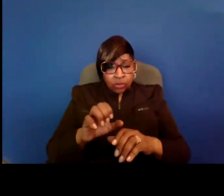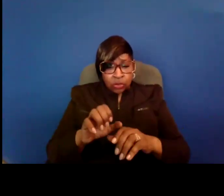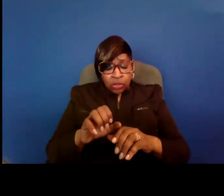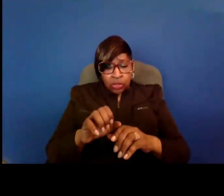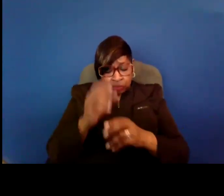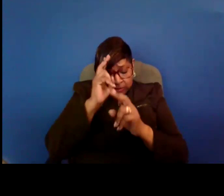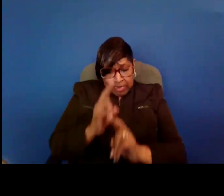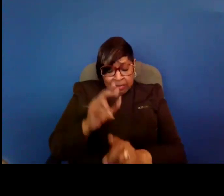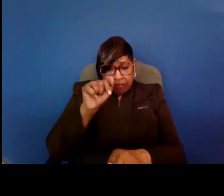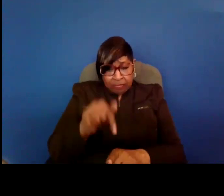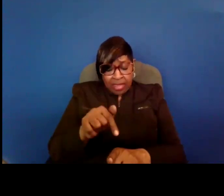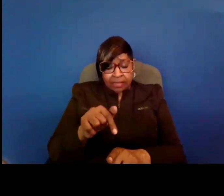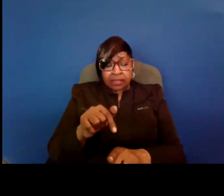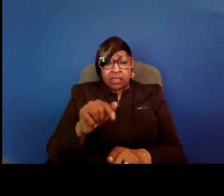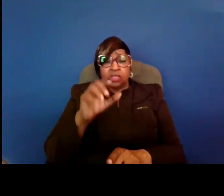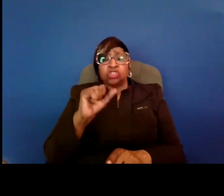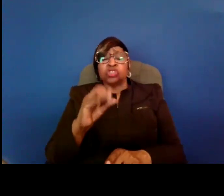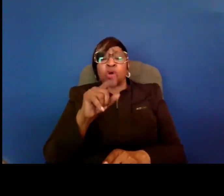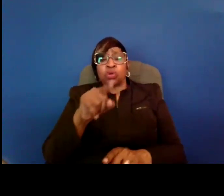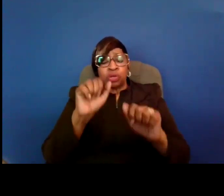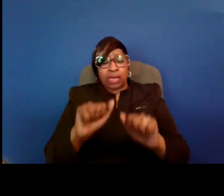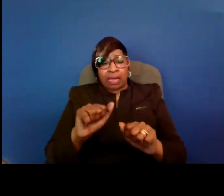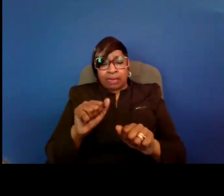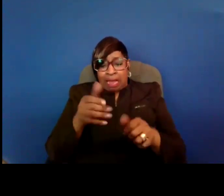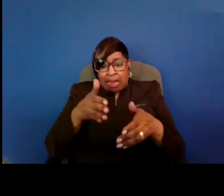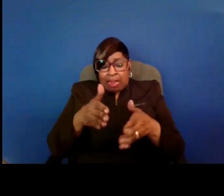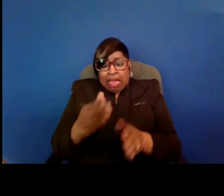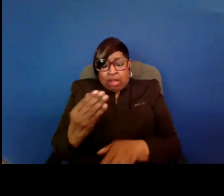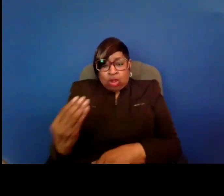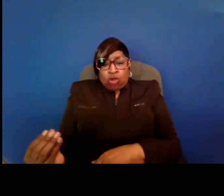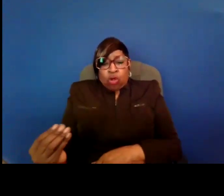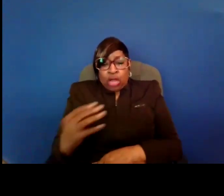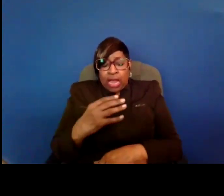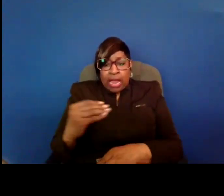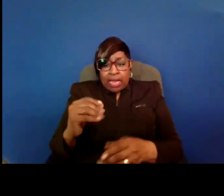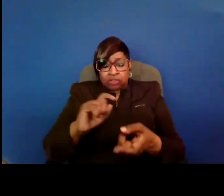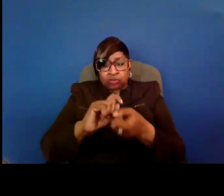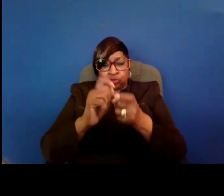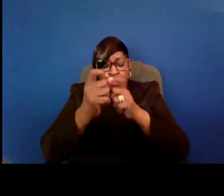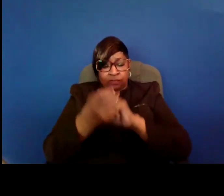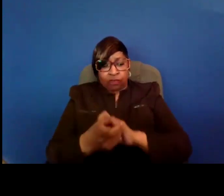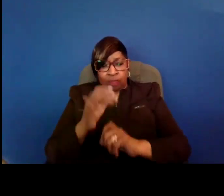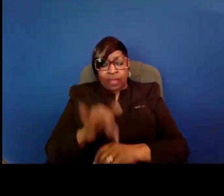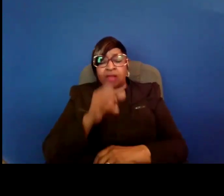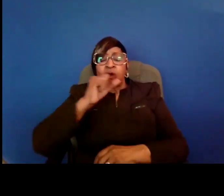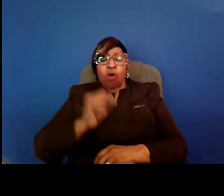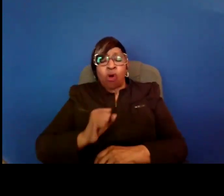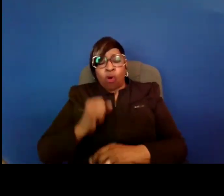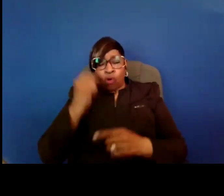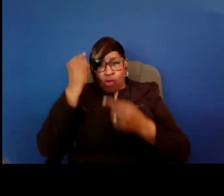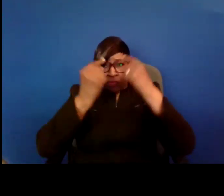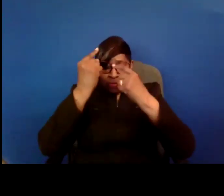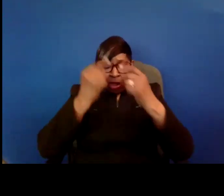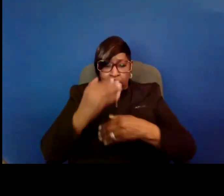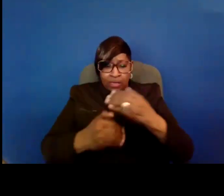that so that you can let that go and transform that old thought process into what it is that you